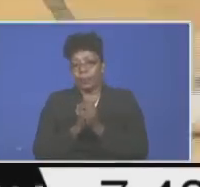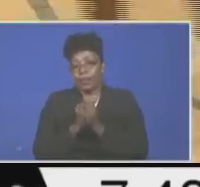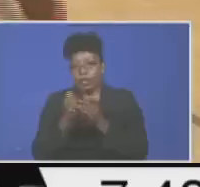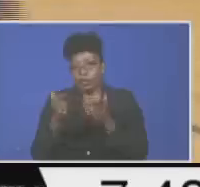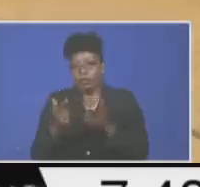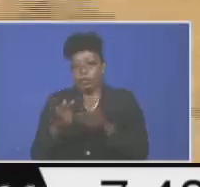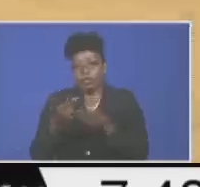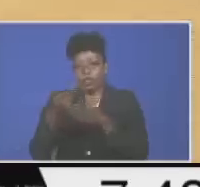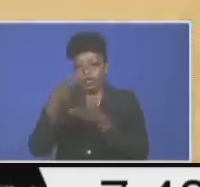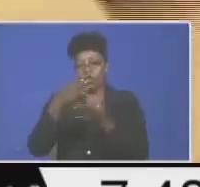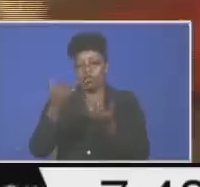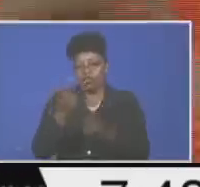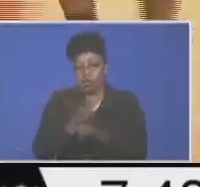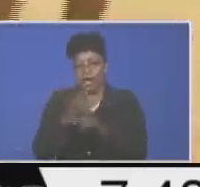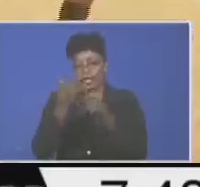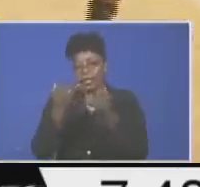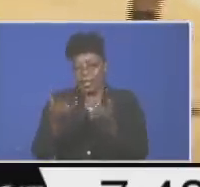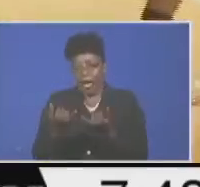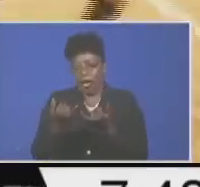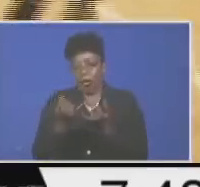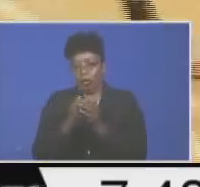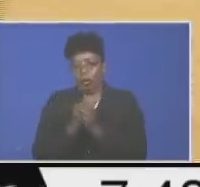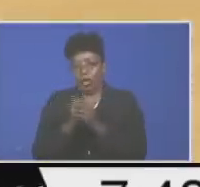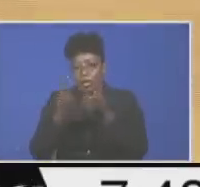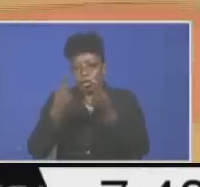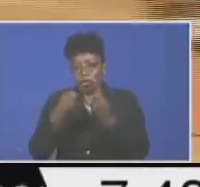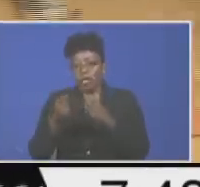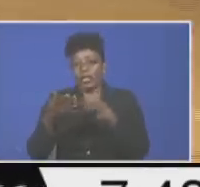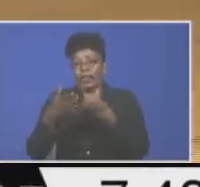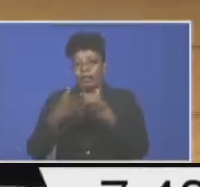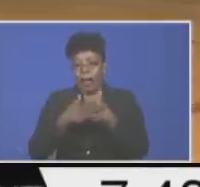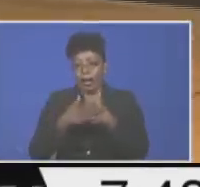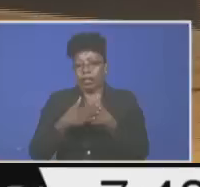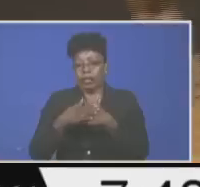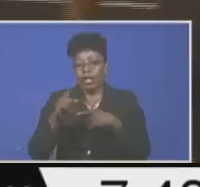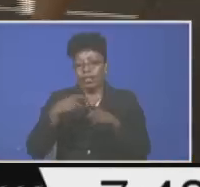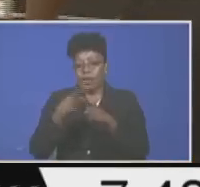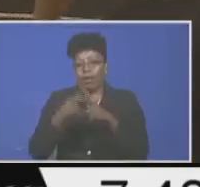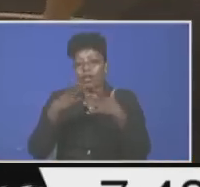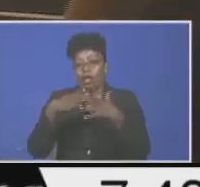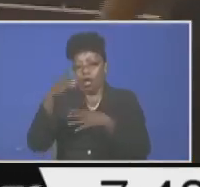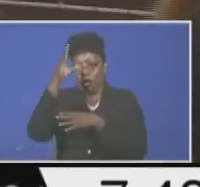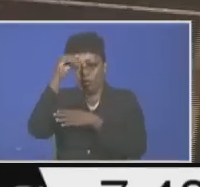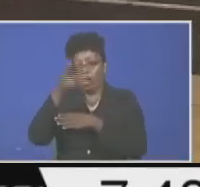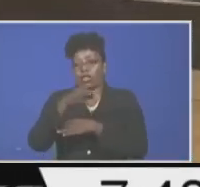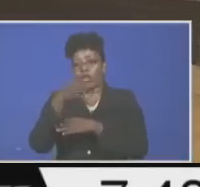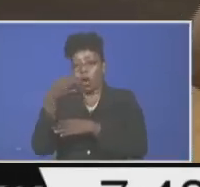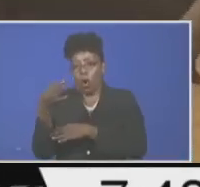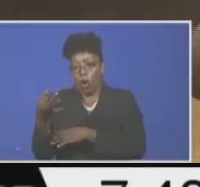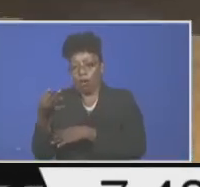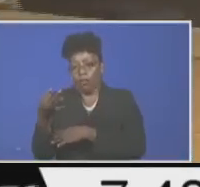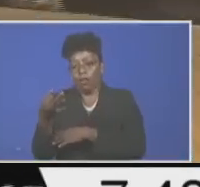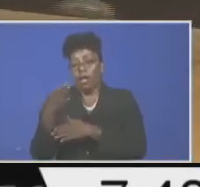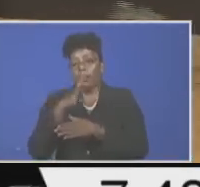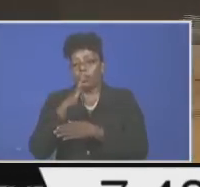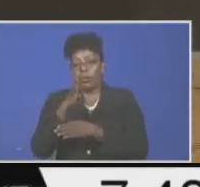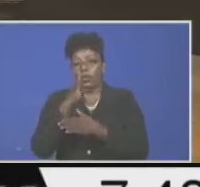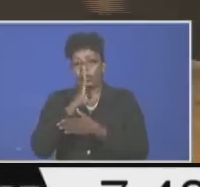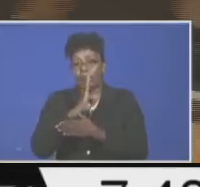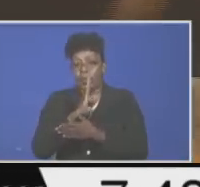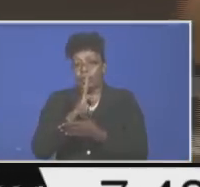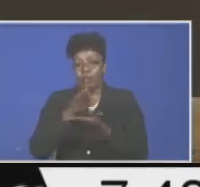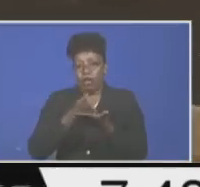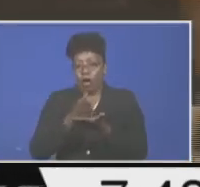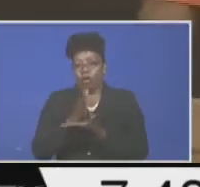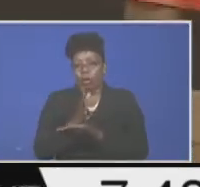high school, but right now we just we had a layoff, so everybody just trying to get back, and then they have a lot of guys off, so we trying to get our chemistry back. But we gonna be all right, man. That's the team to